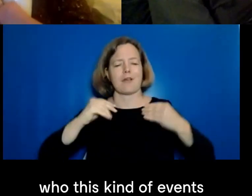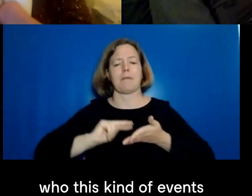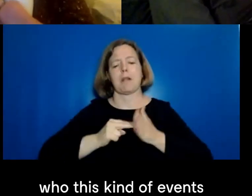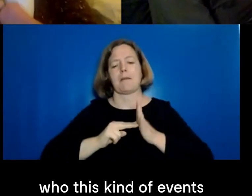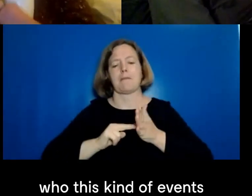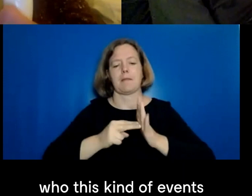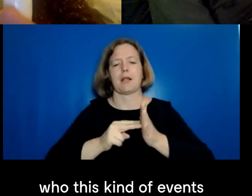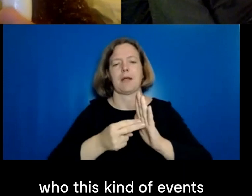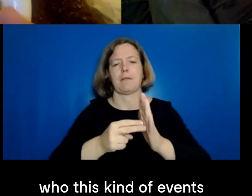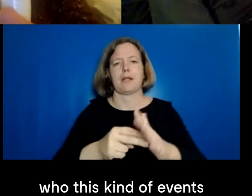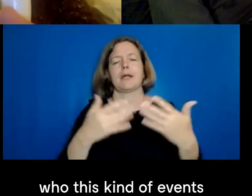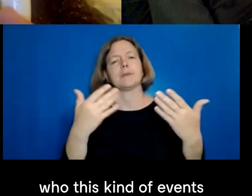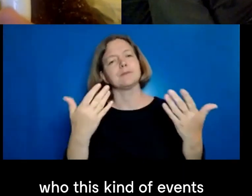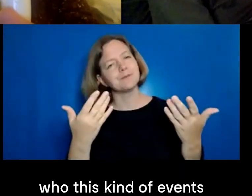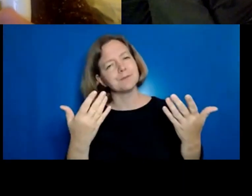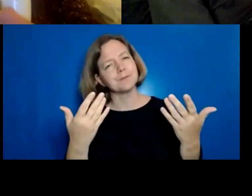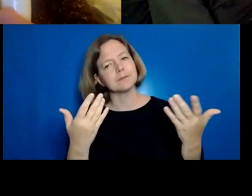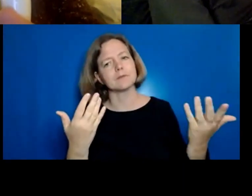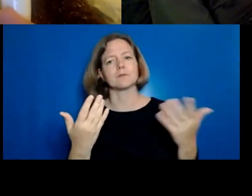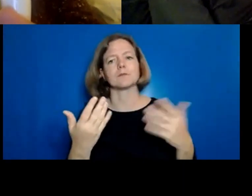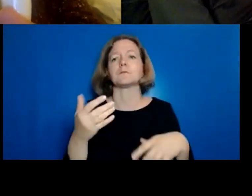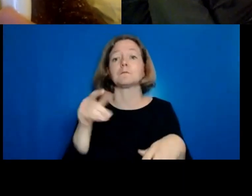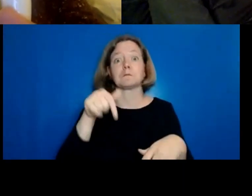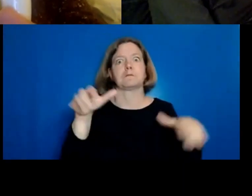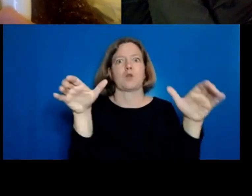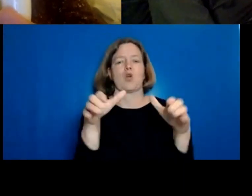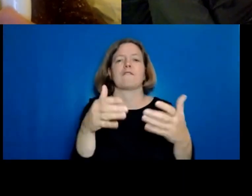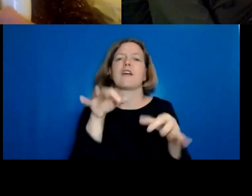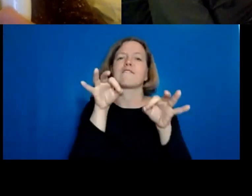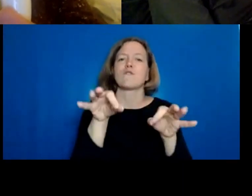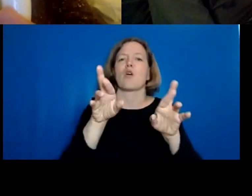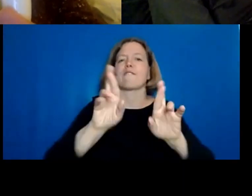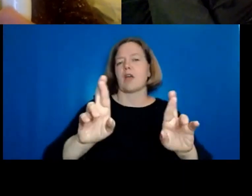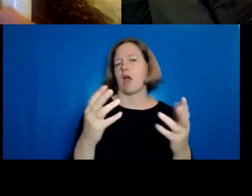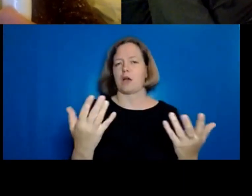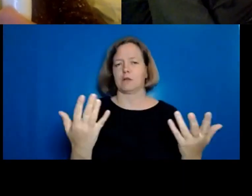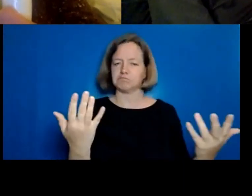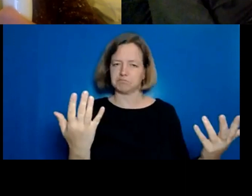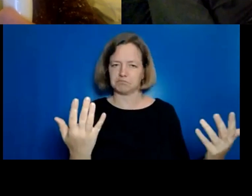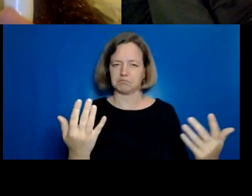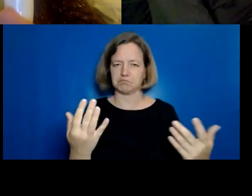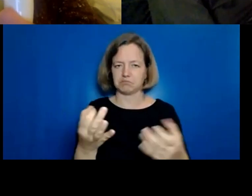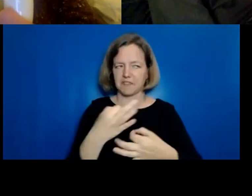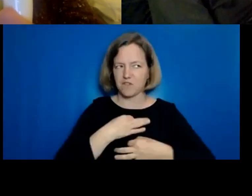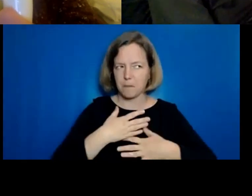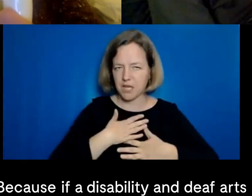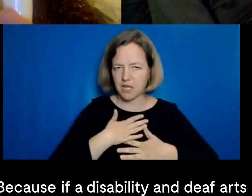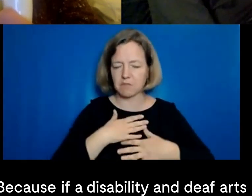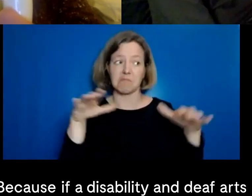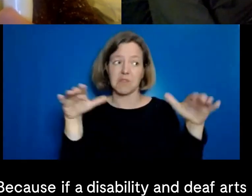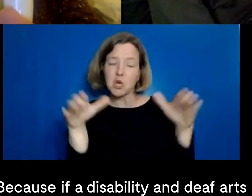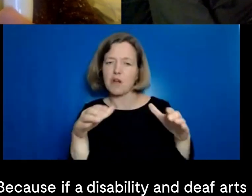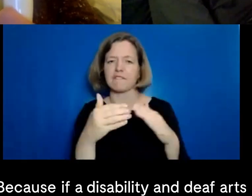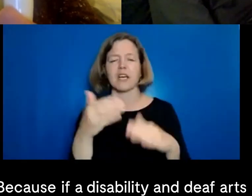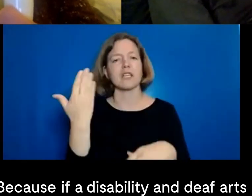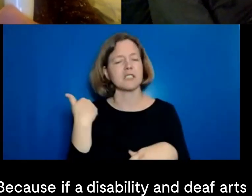of events are actually for. So are they for us? Often not really,